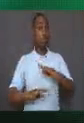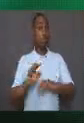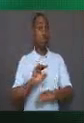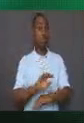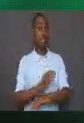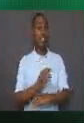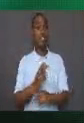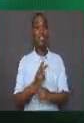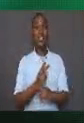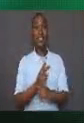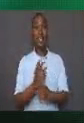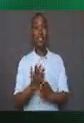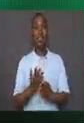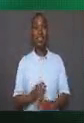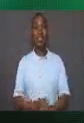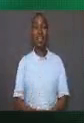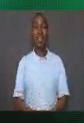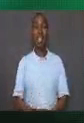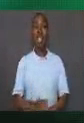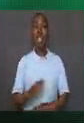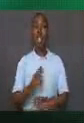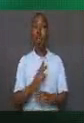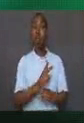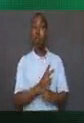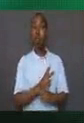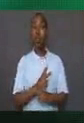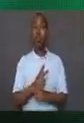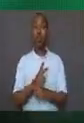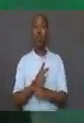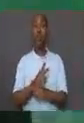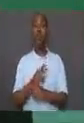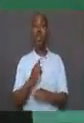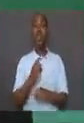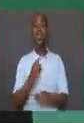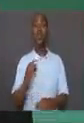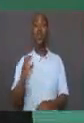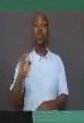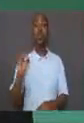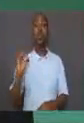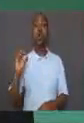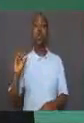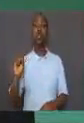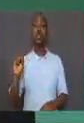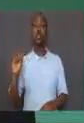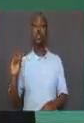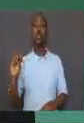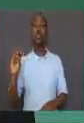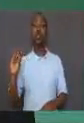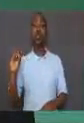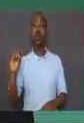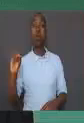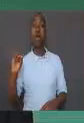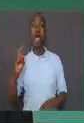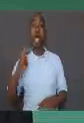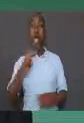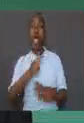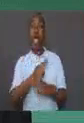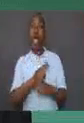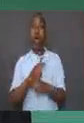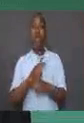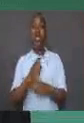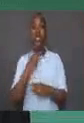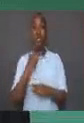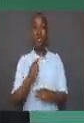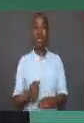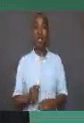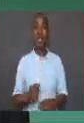this balance is known as osmoregulation. Thus, the kidneys are involved in